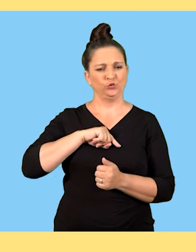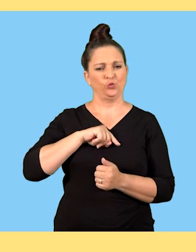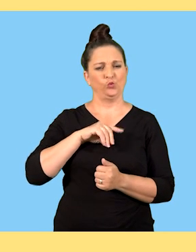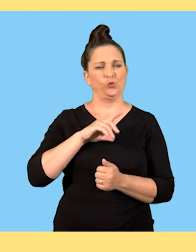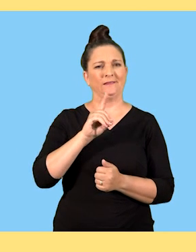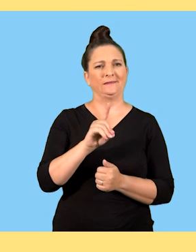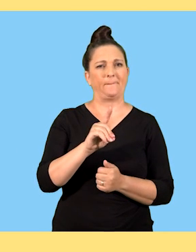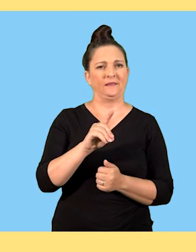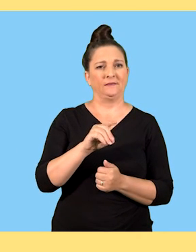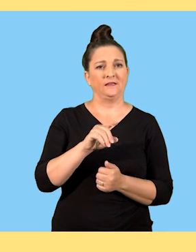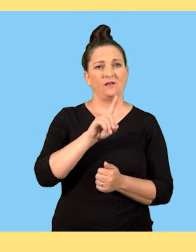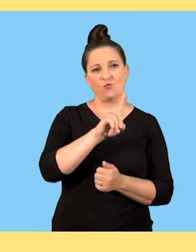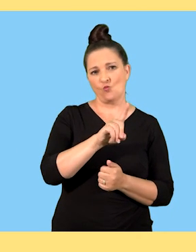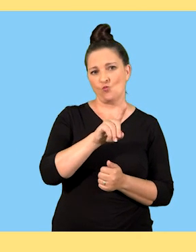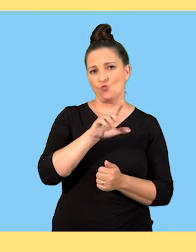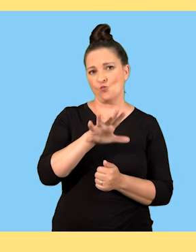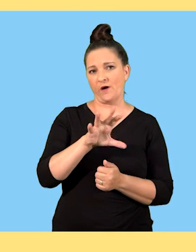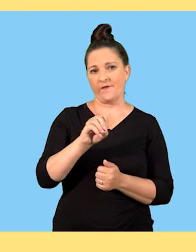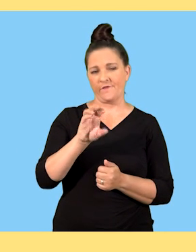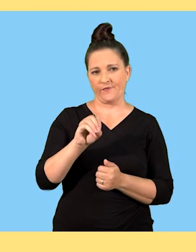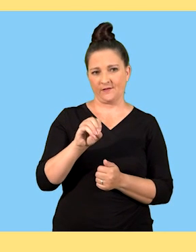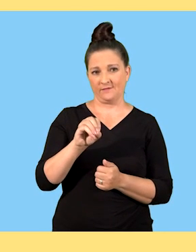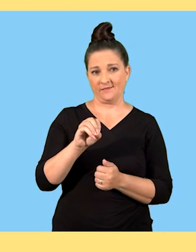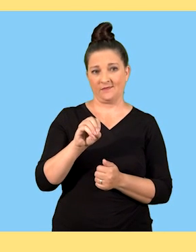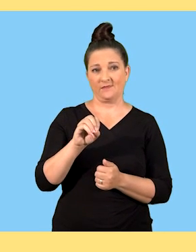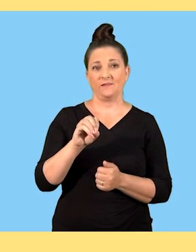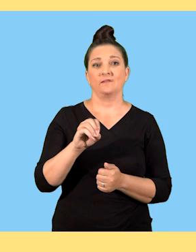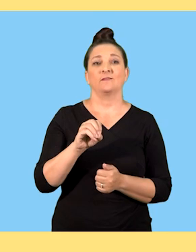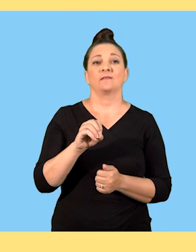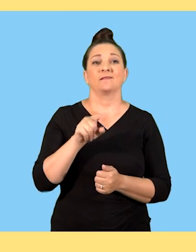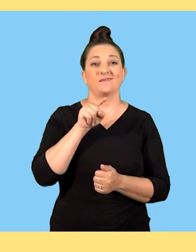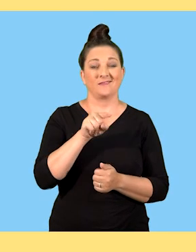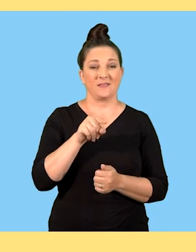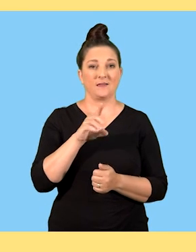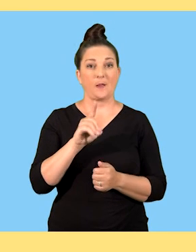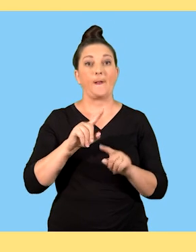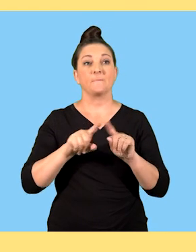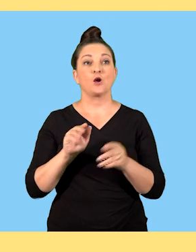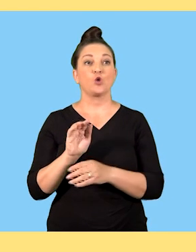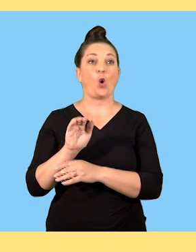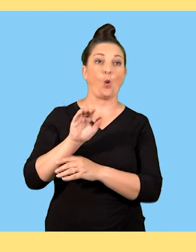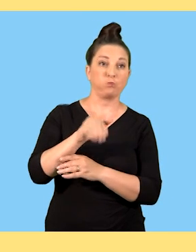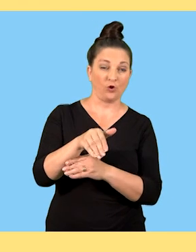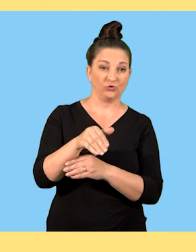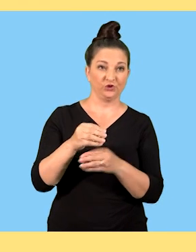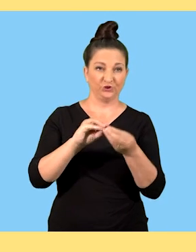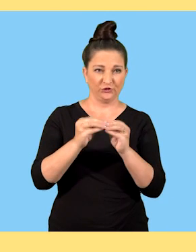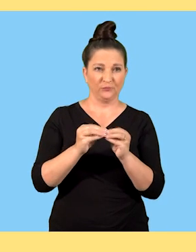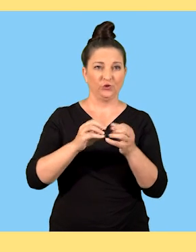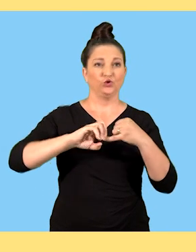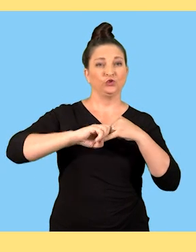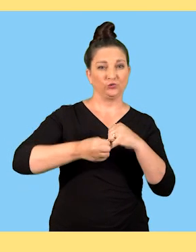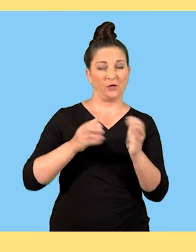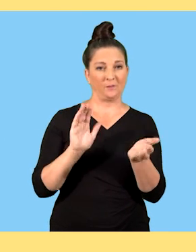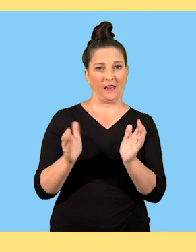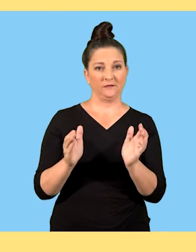hand and we therefore credit packing materials 1,500. In the post-adjustment trial balance, you